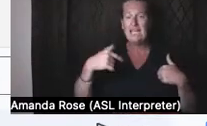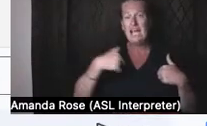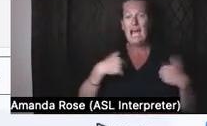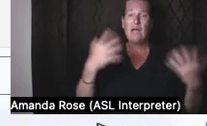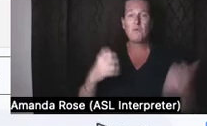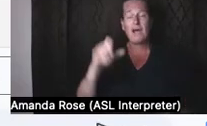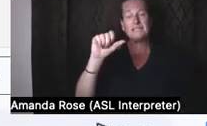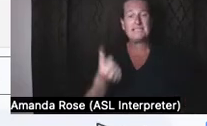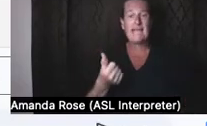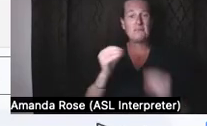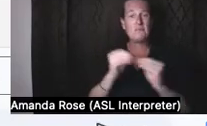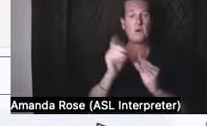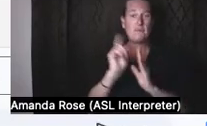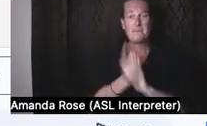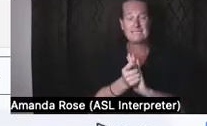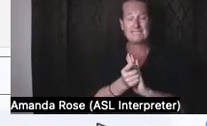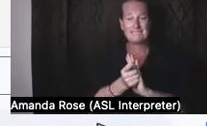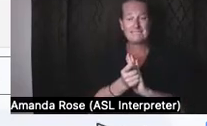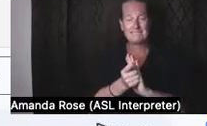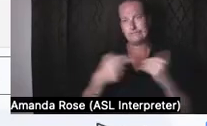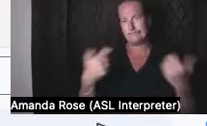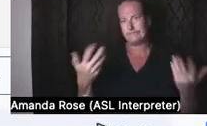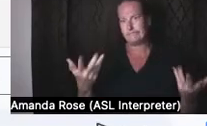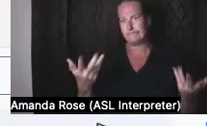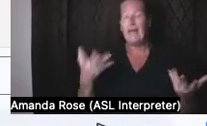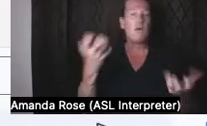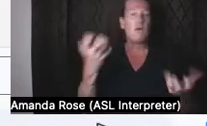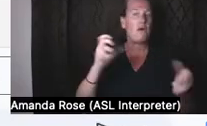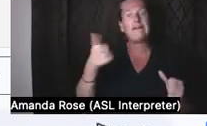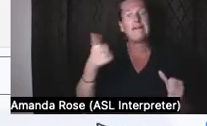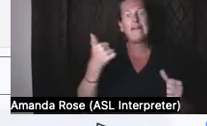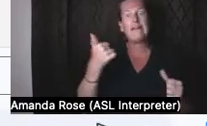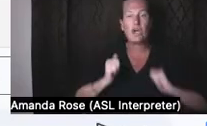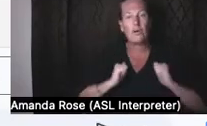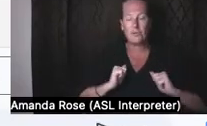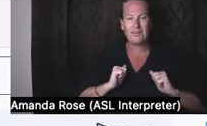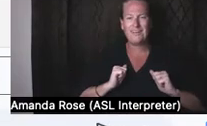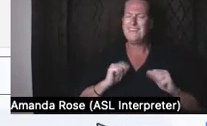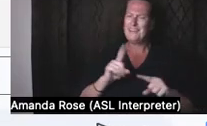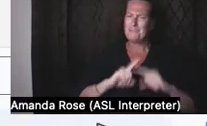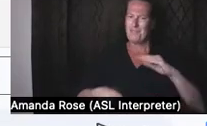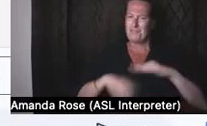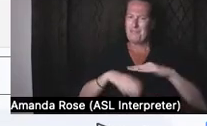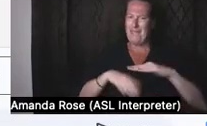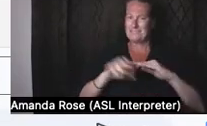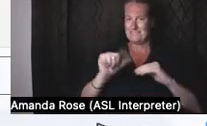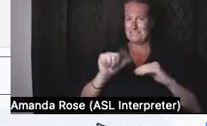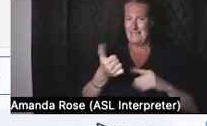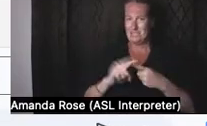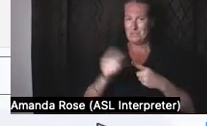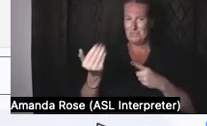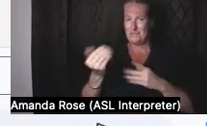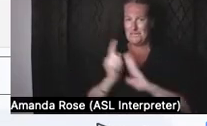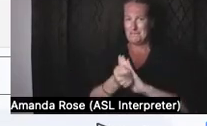10 more minutes of, I don't know, another show. But I just, the max is like 10 to 15 minutes. Yeah. And that's